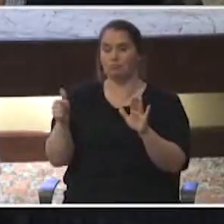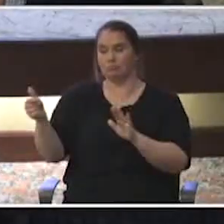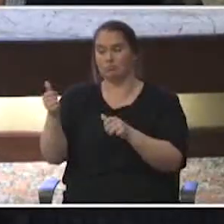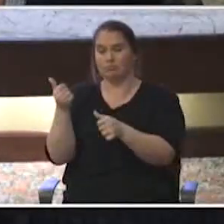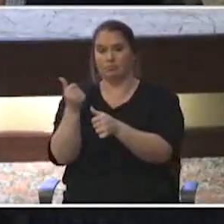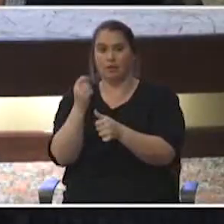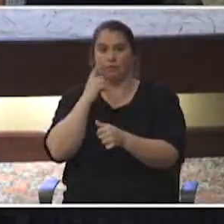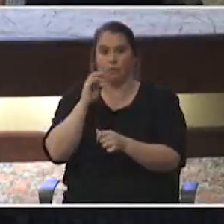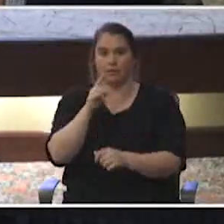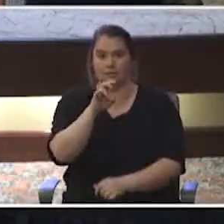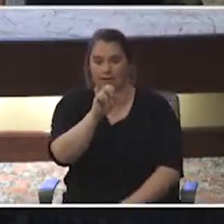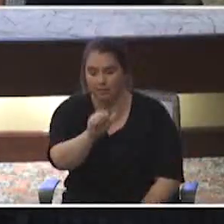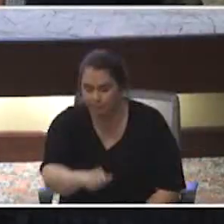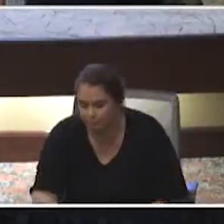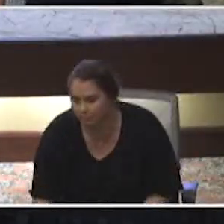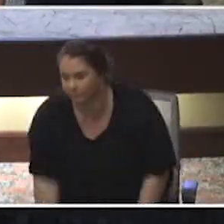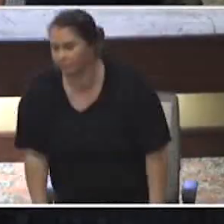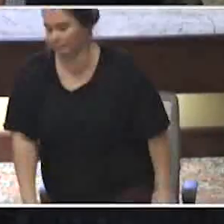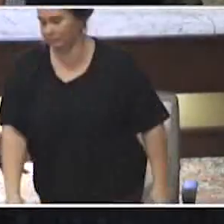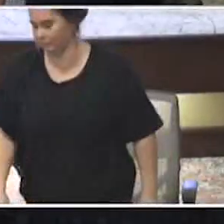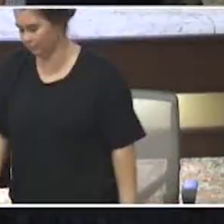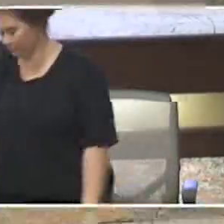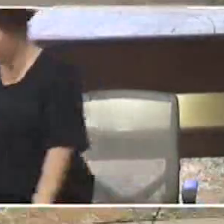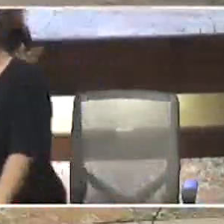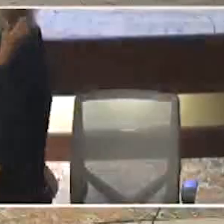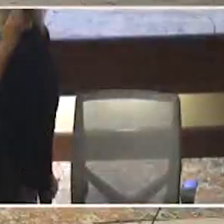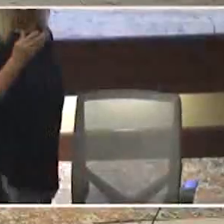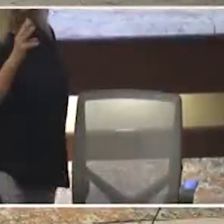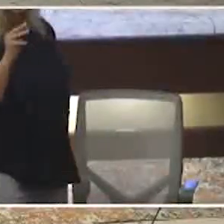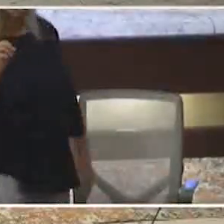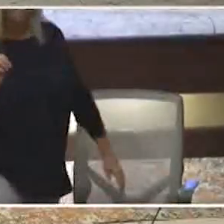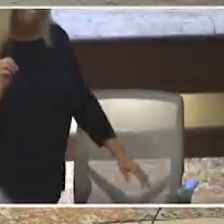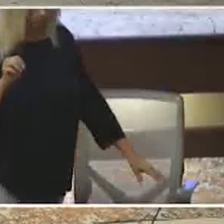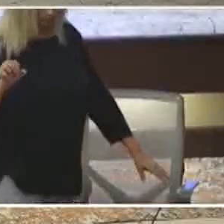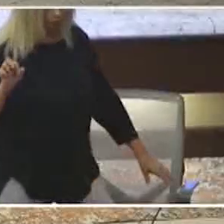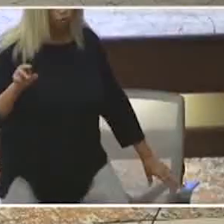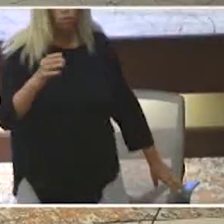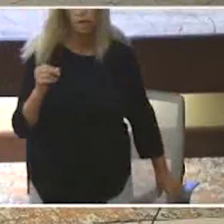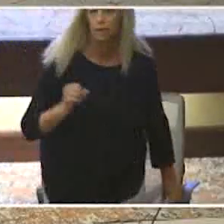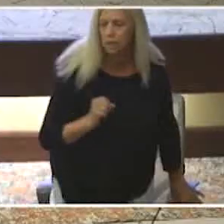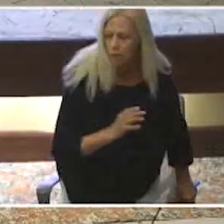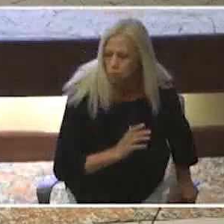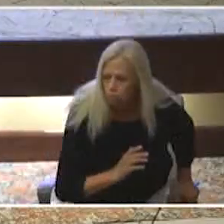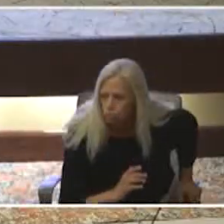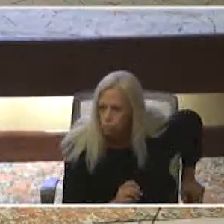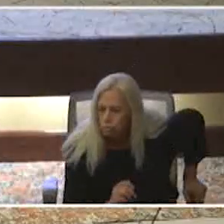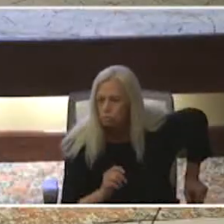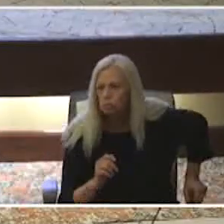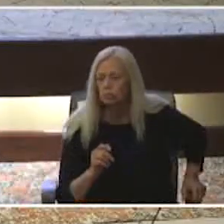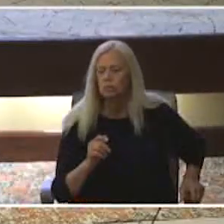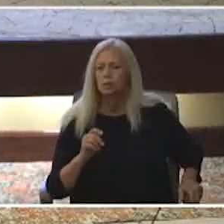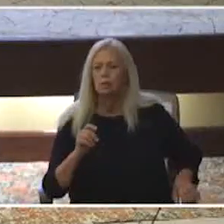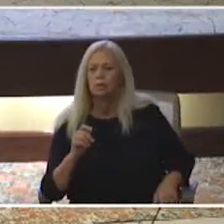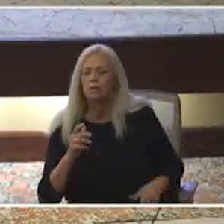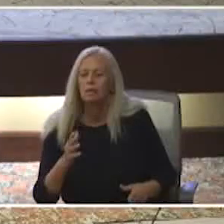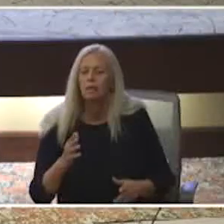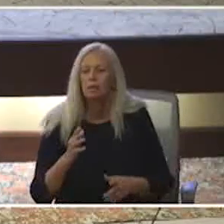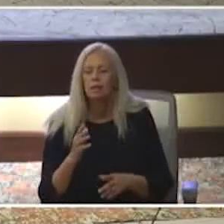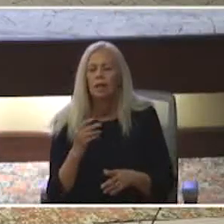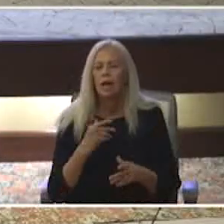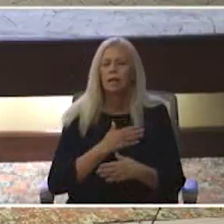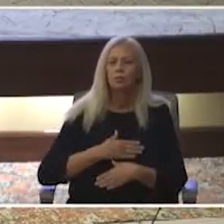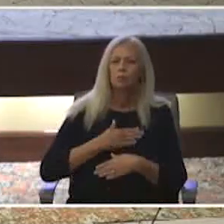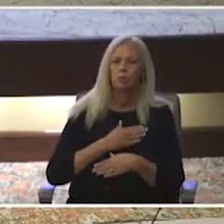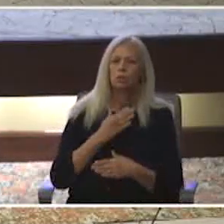Wagstaff. Thank you, Mayor and Council. Thank you, Tom. That was a great intro to form-based codes. I appreciate